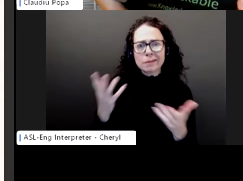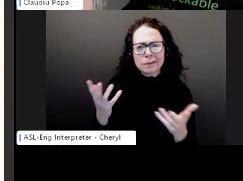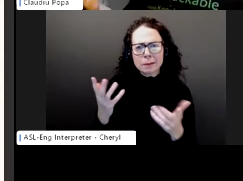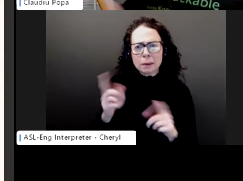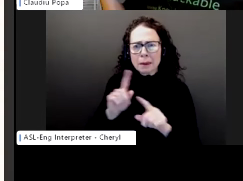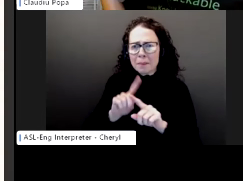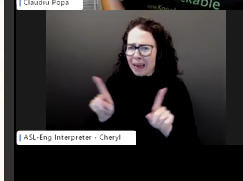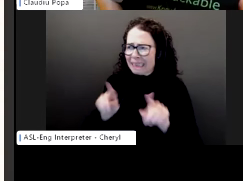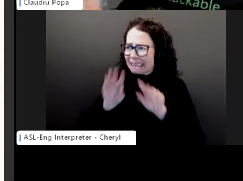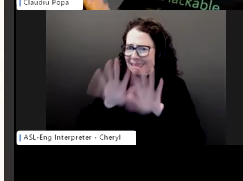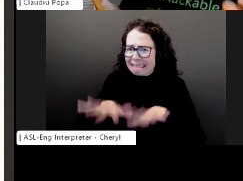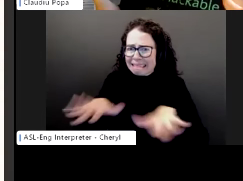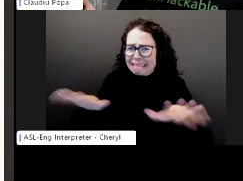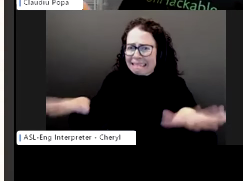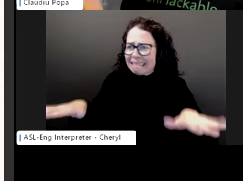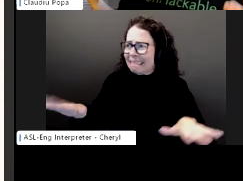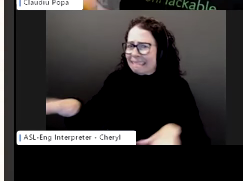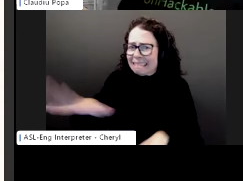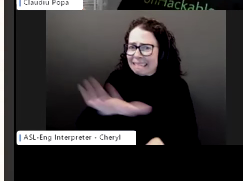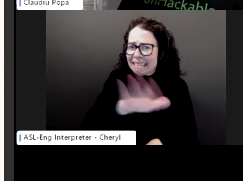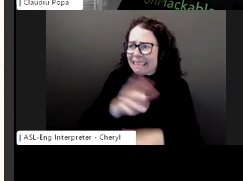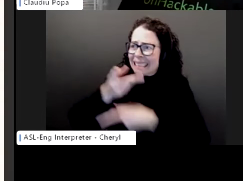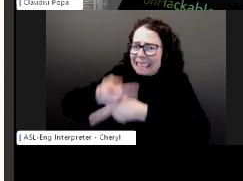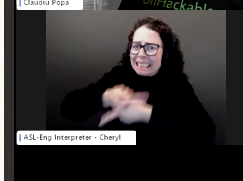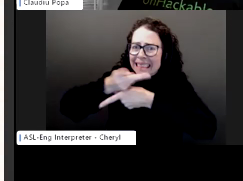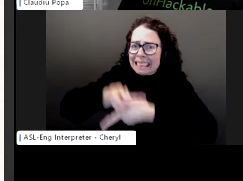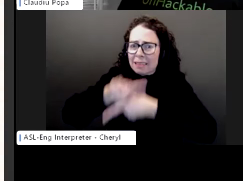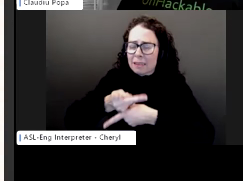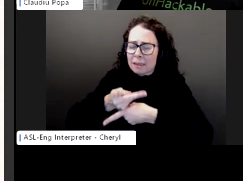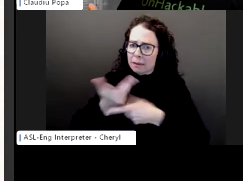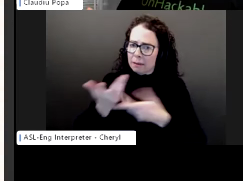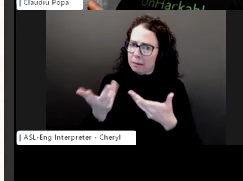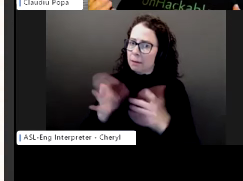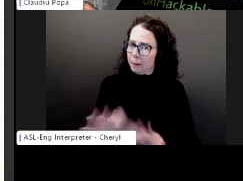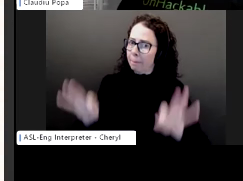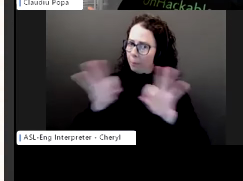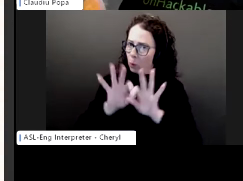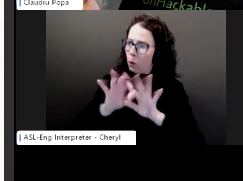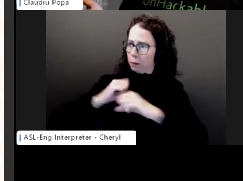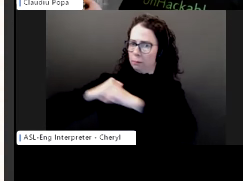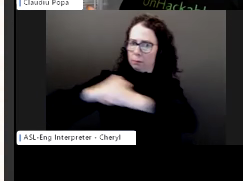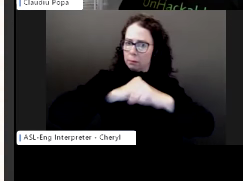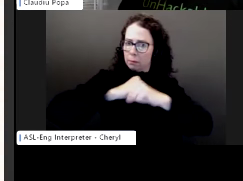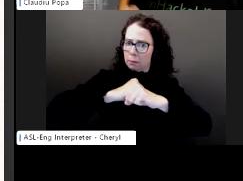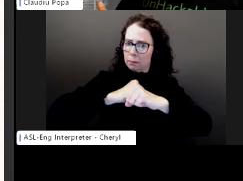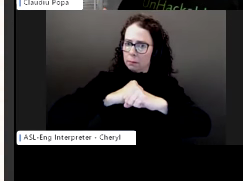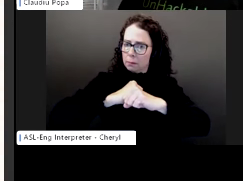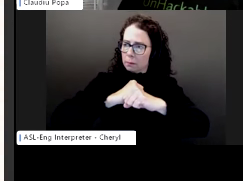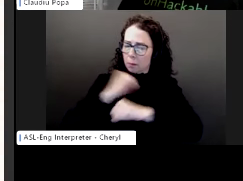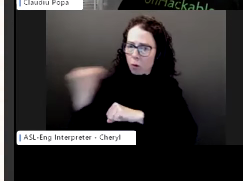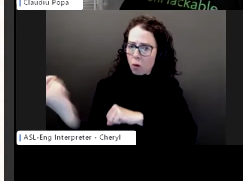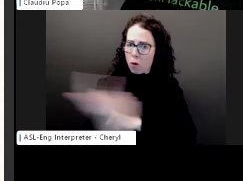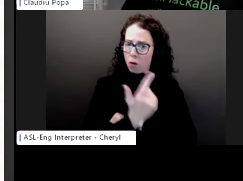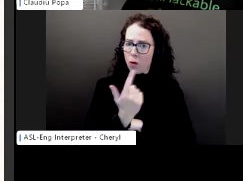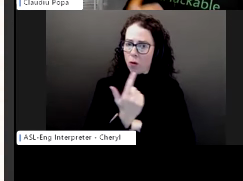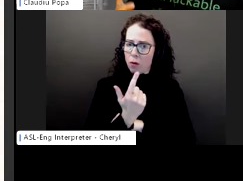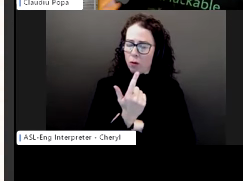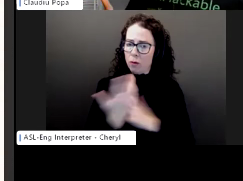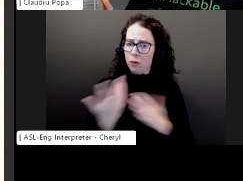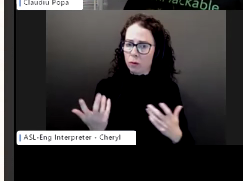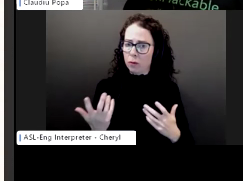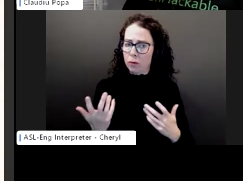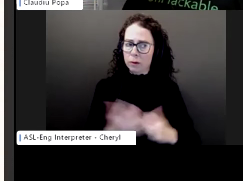it's always helpful to create that report. yes, it's true that people feel like they're becoming a